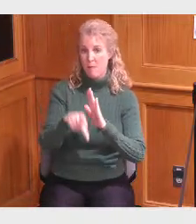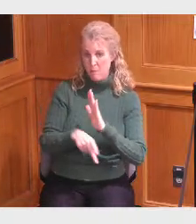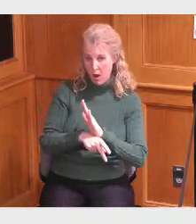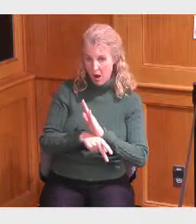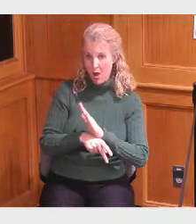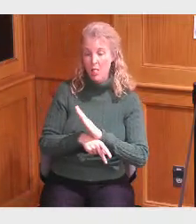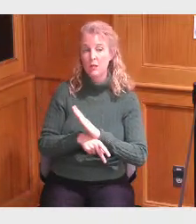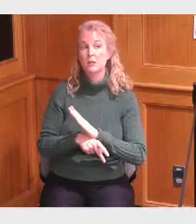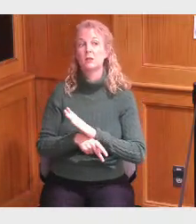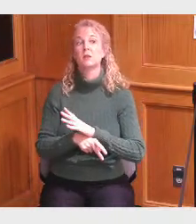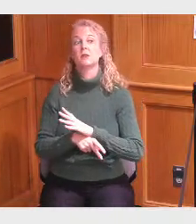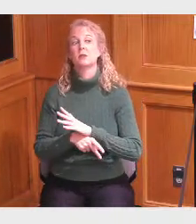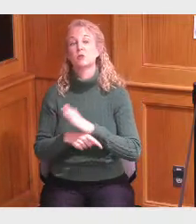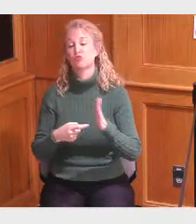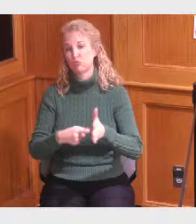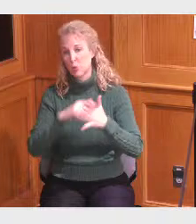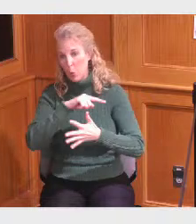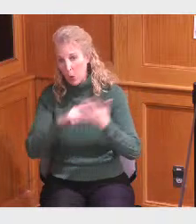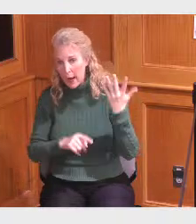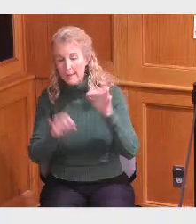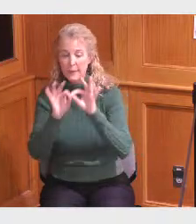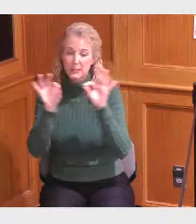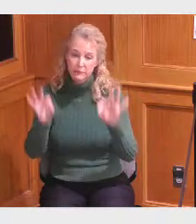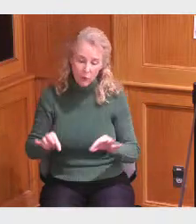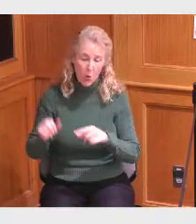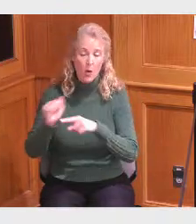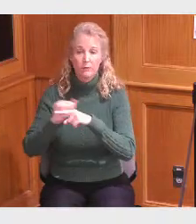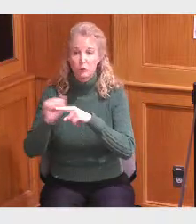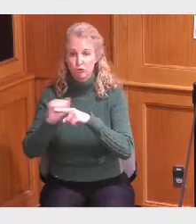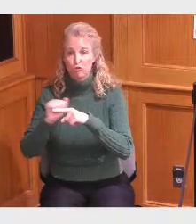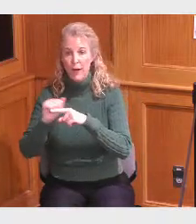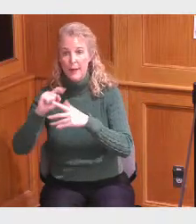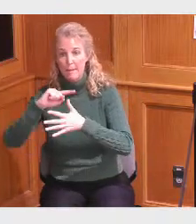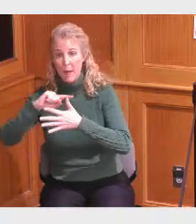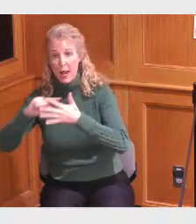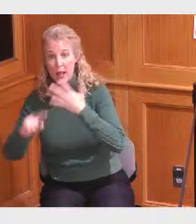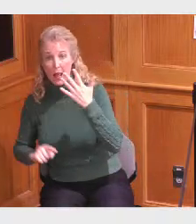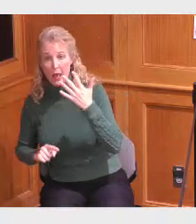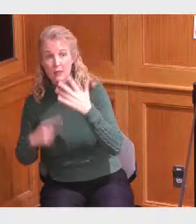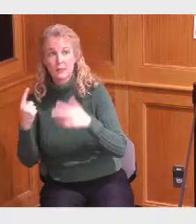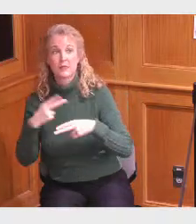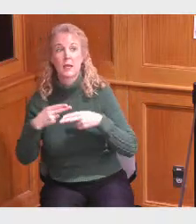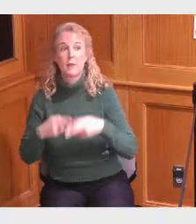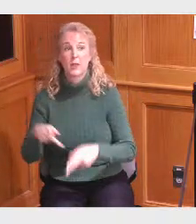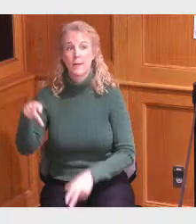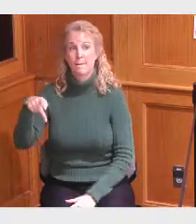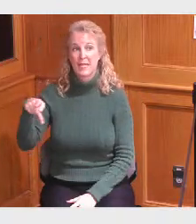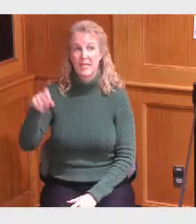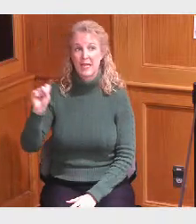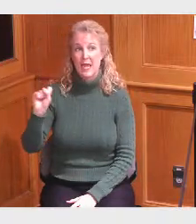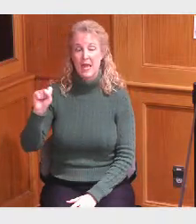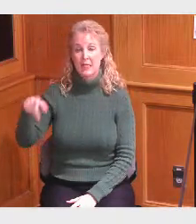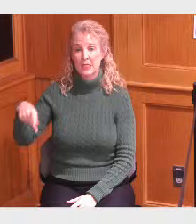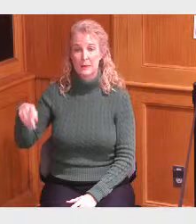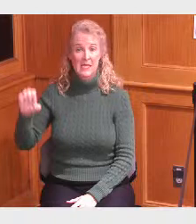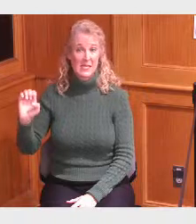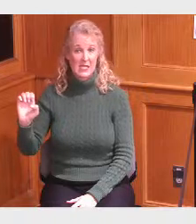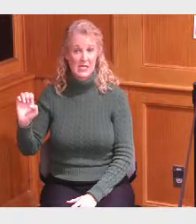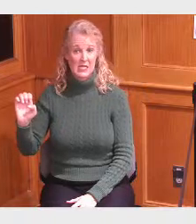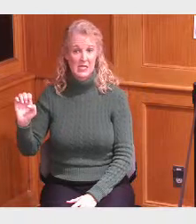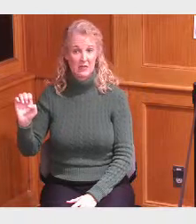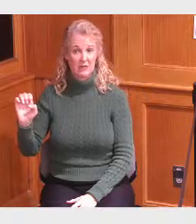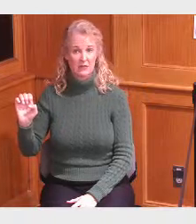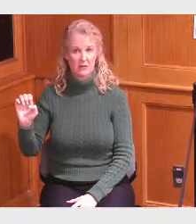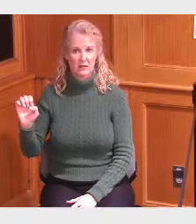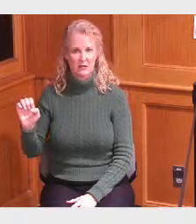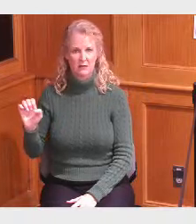the requirements, we've got the forms, we did the training, we do a thing called PSPE, which people have said is that's